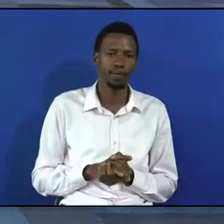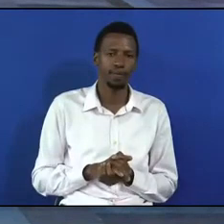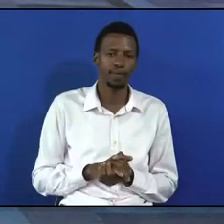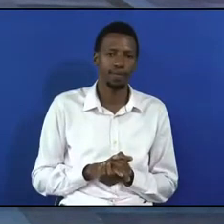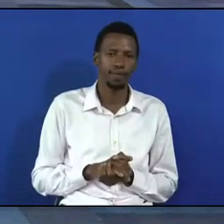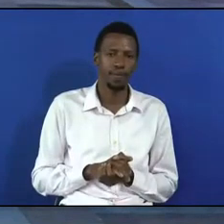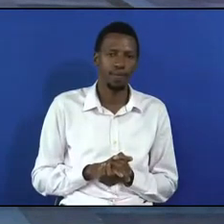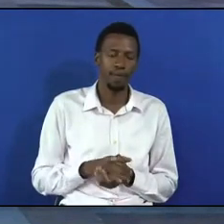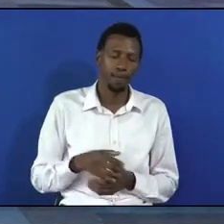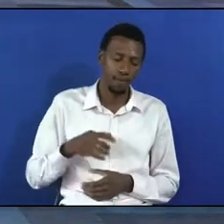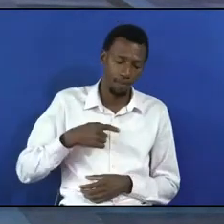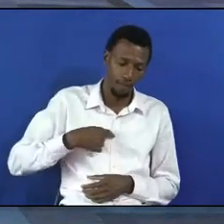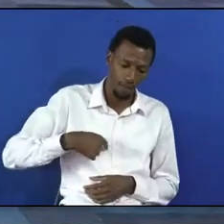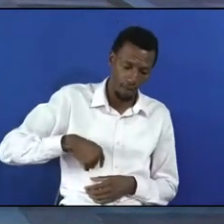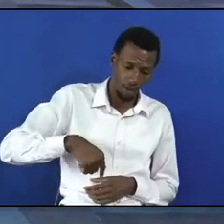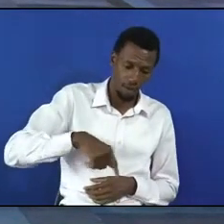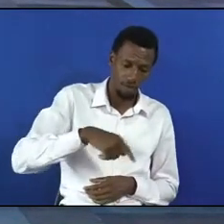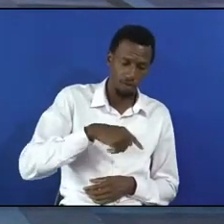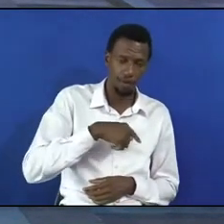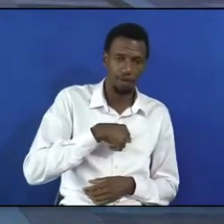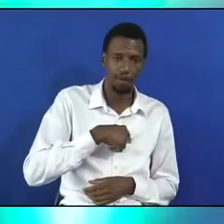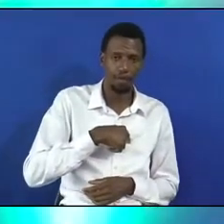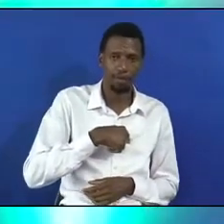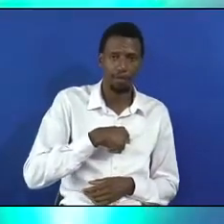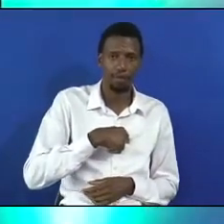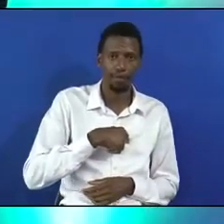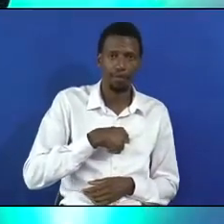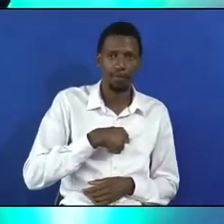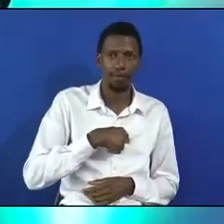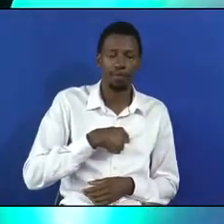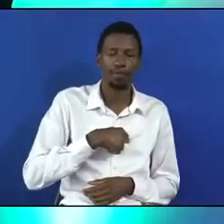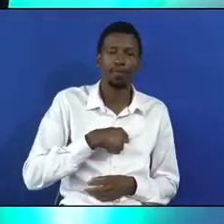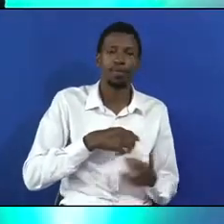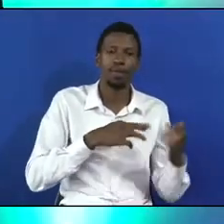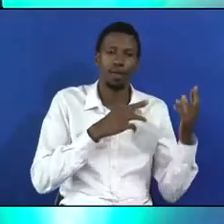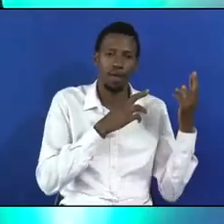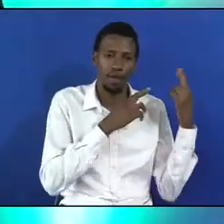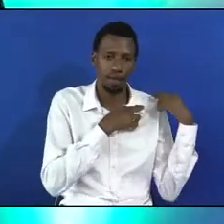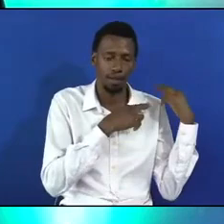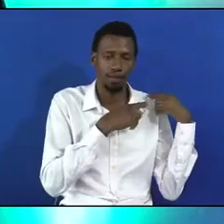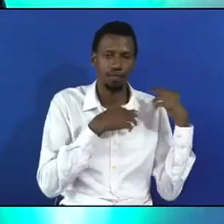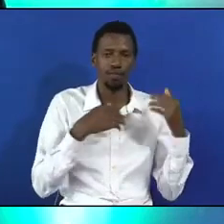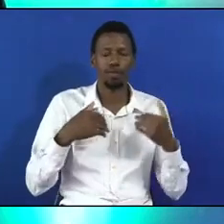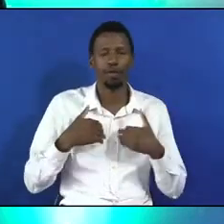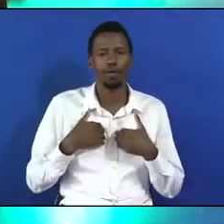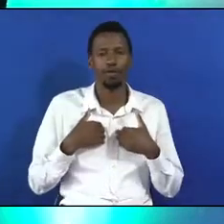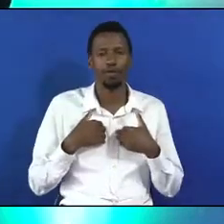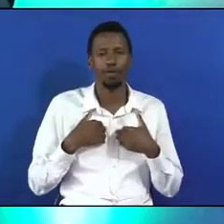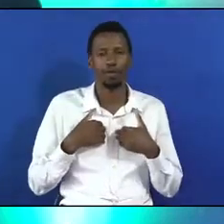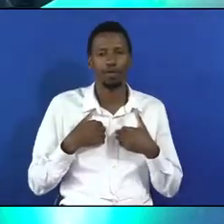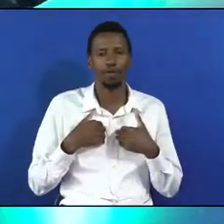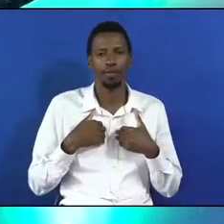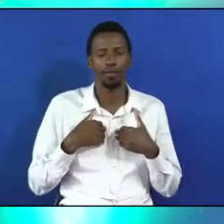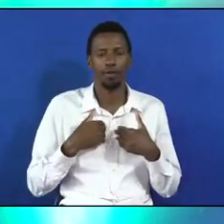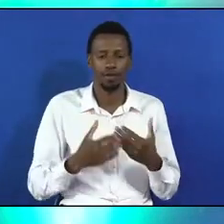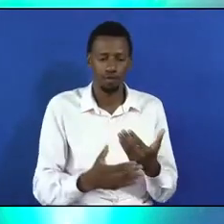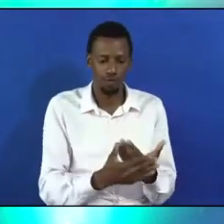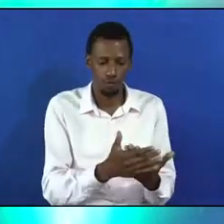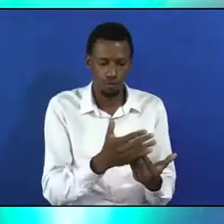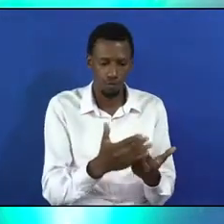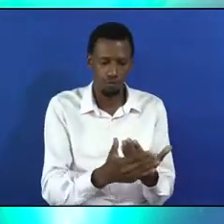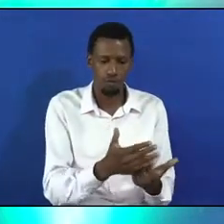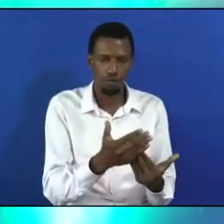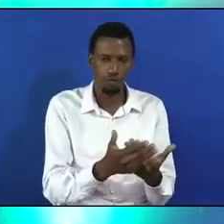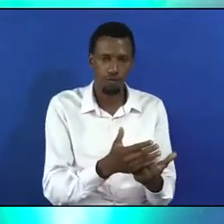We have a responsibility to take care of